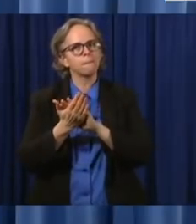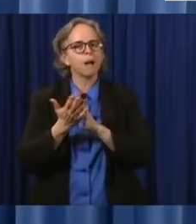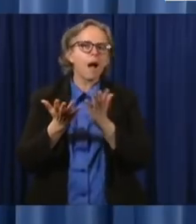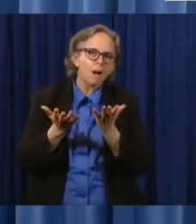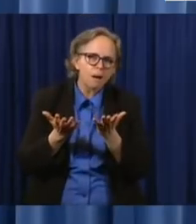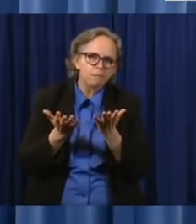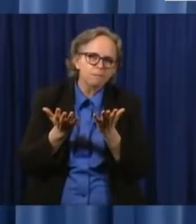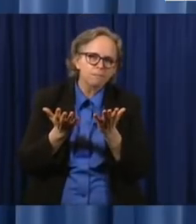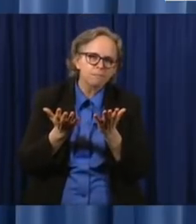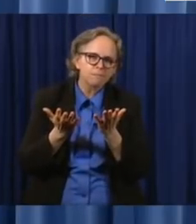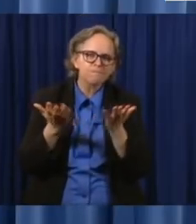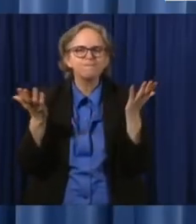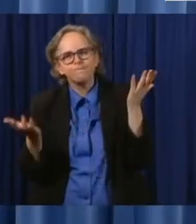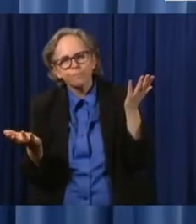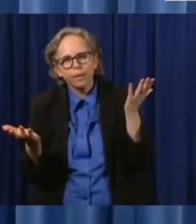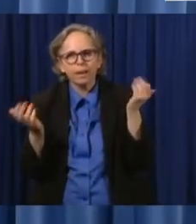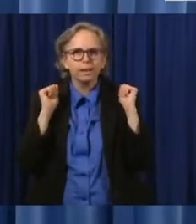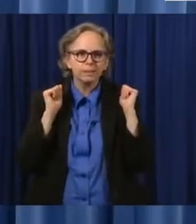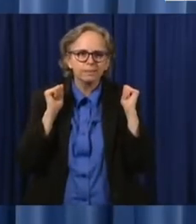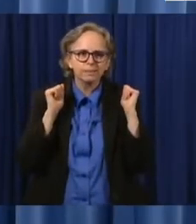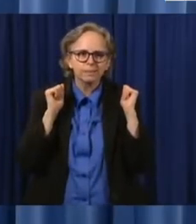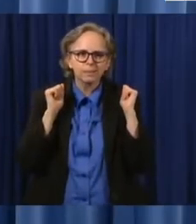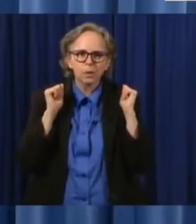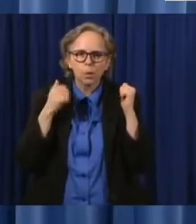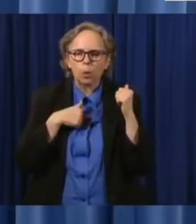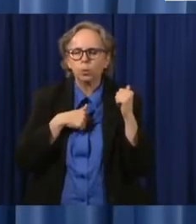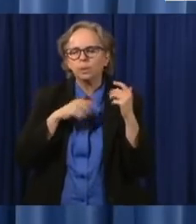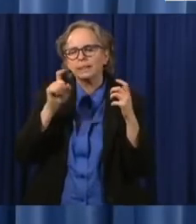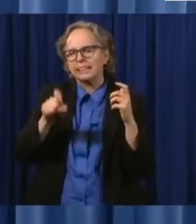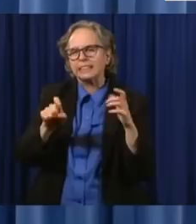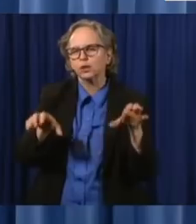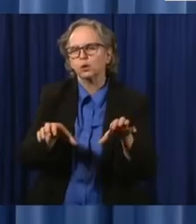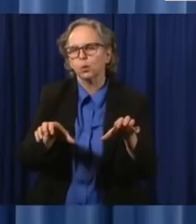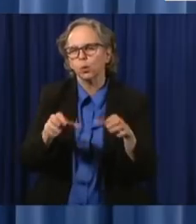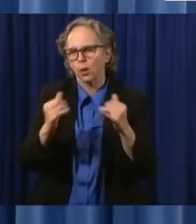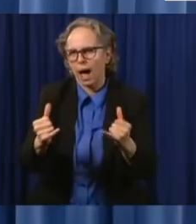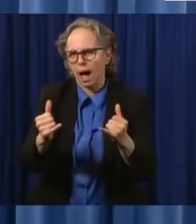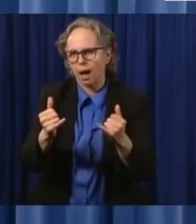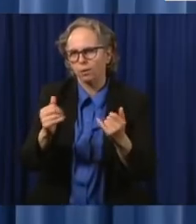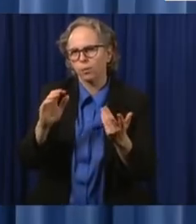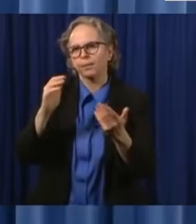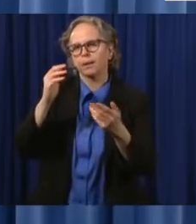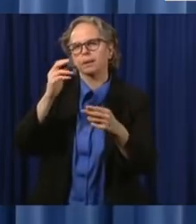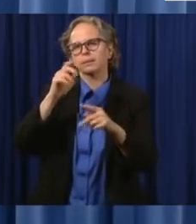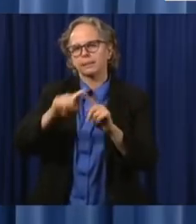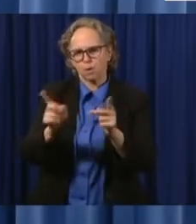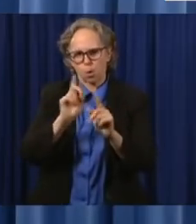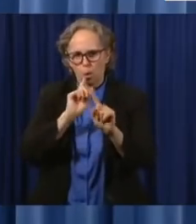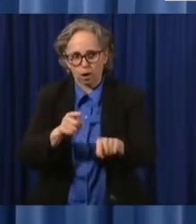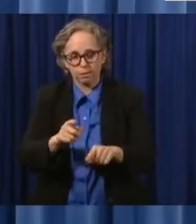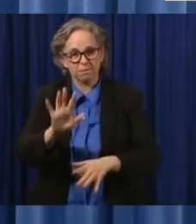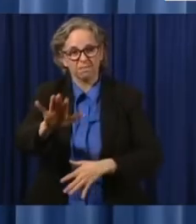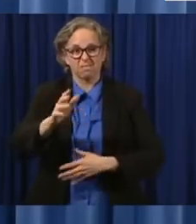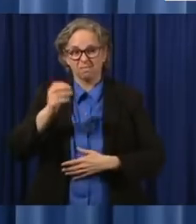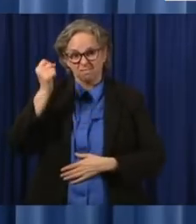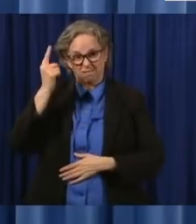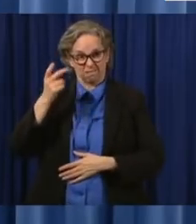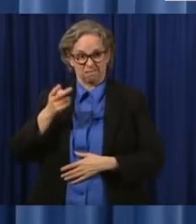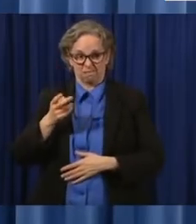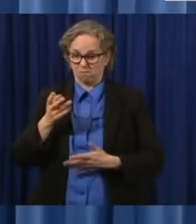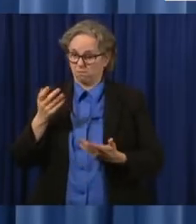spot on in regard to where we are. I've been very open about where we are. I mean,